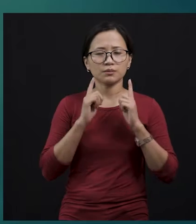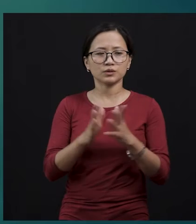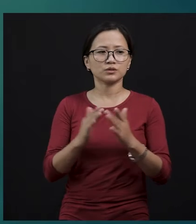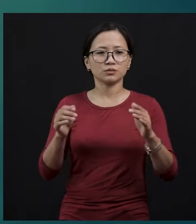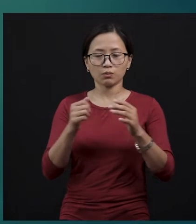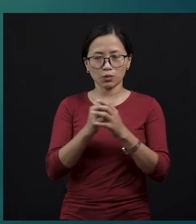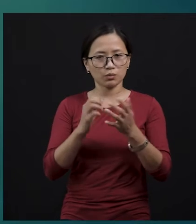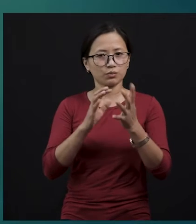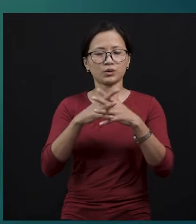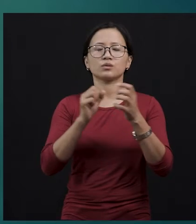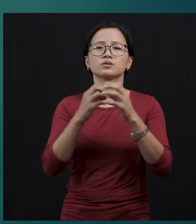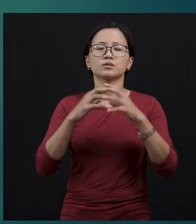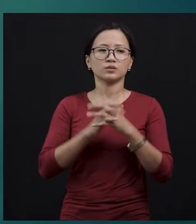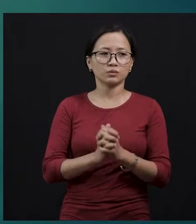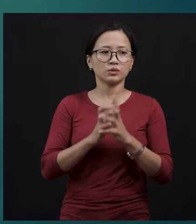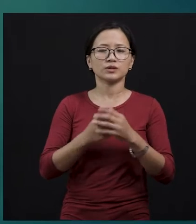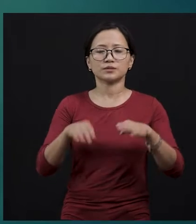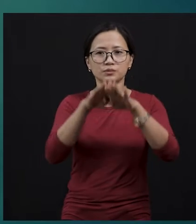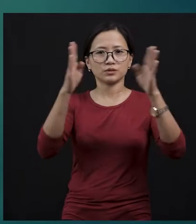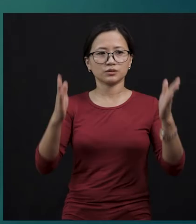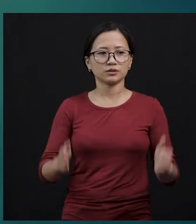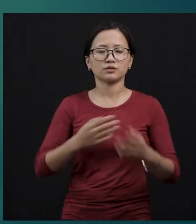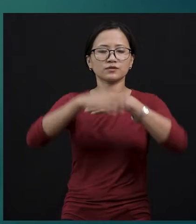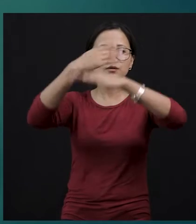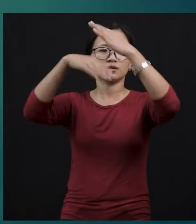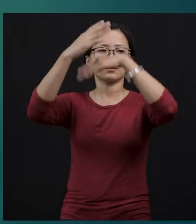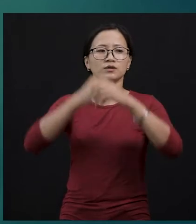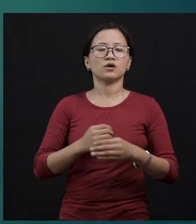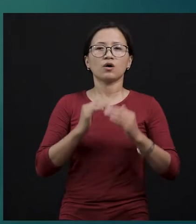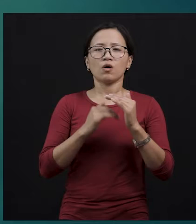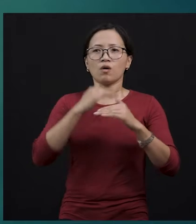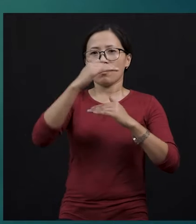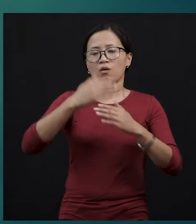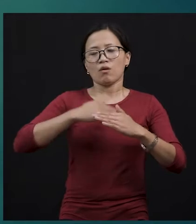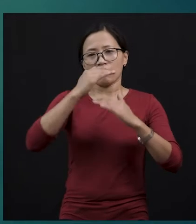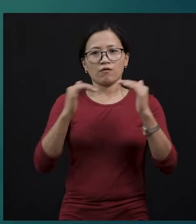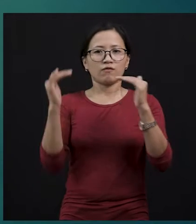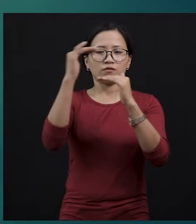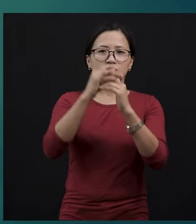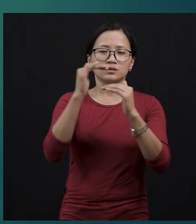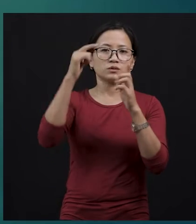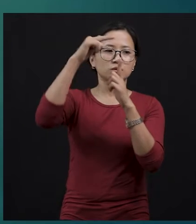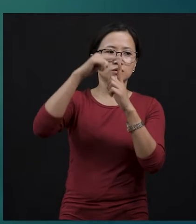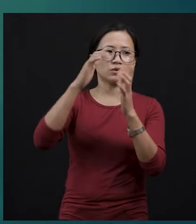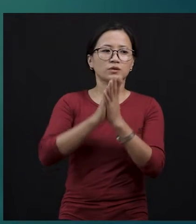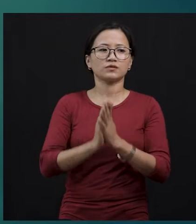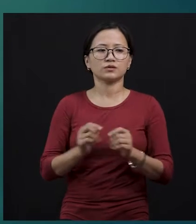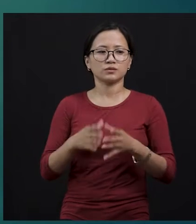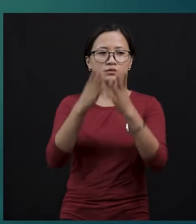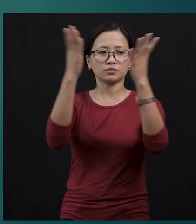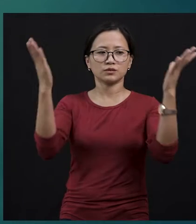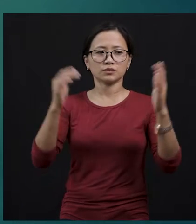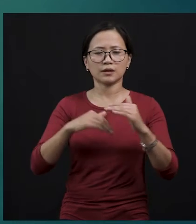bridges heaven and overtops the trees and builds a road from earth to sky is prettier far than